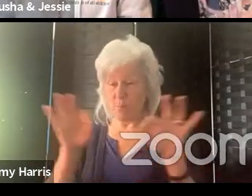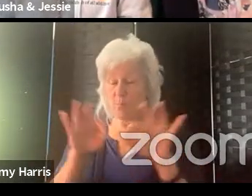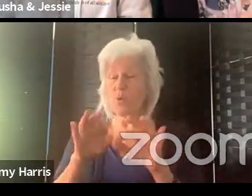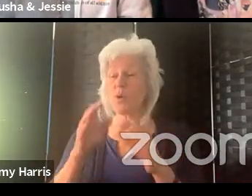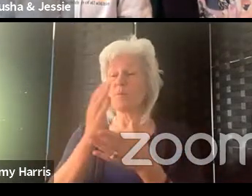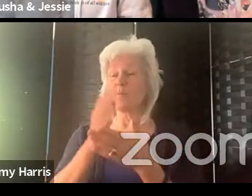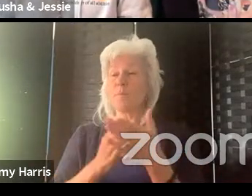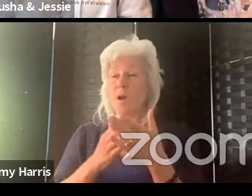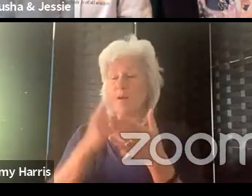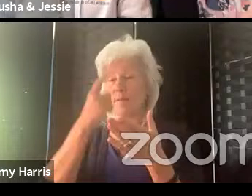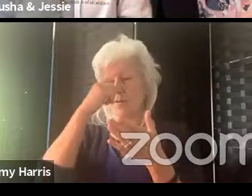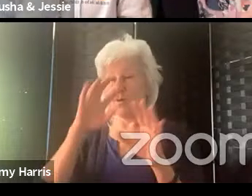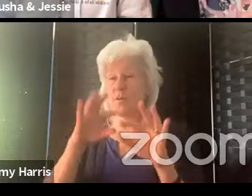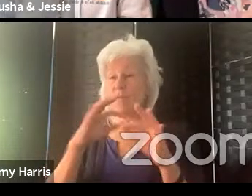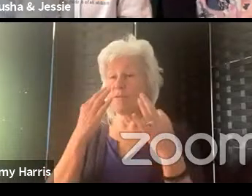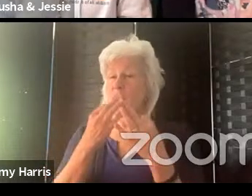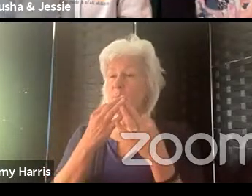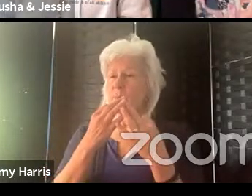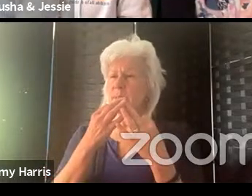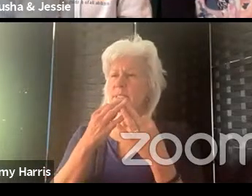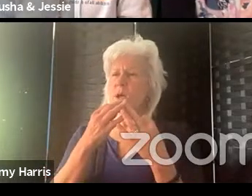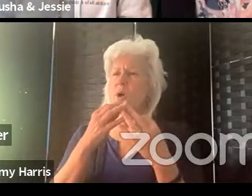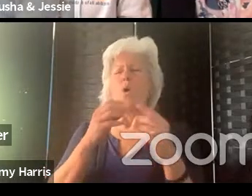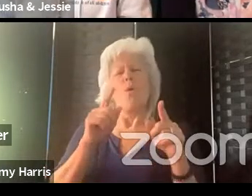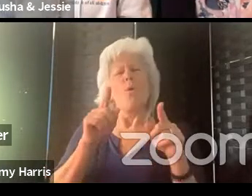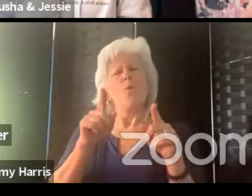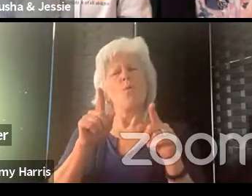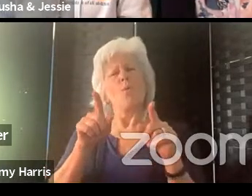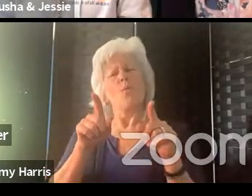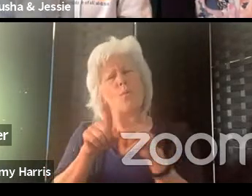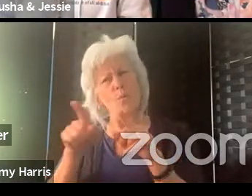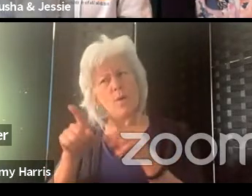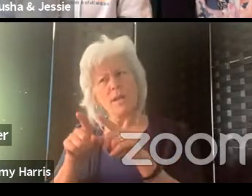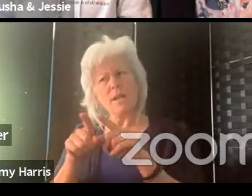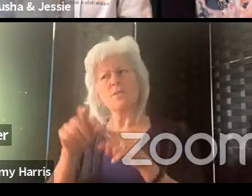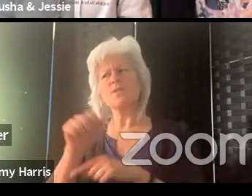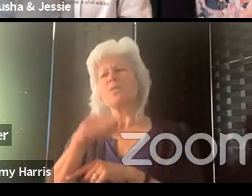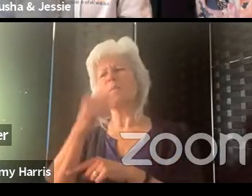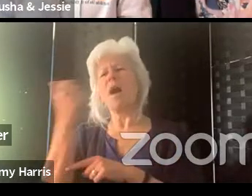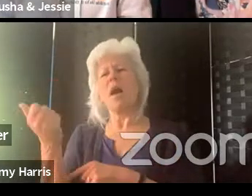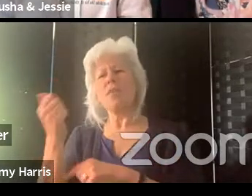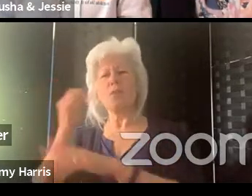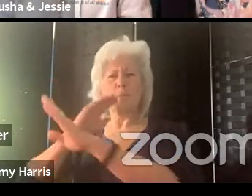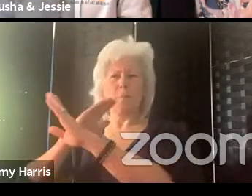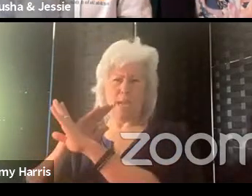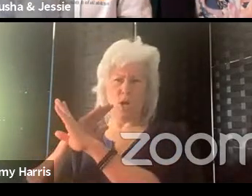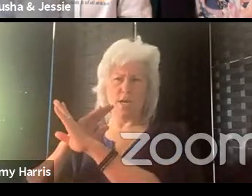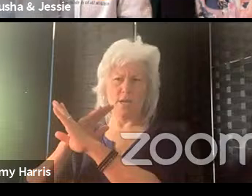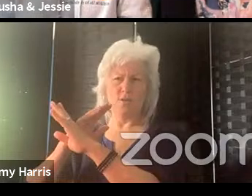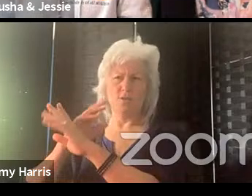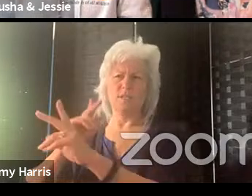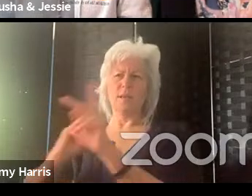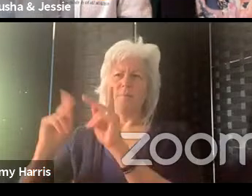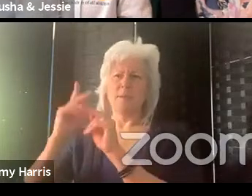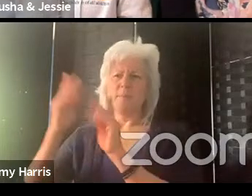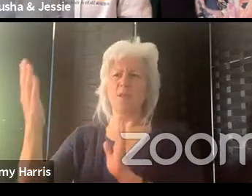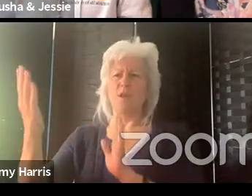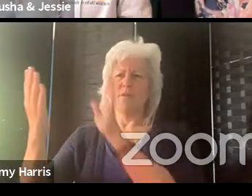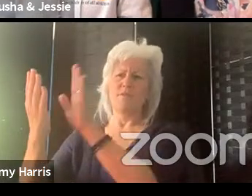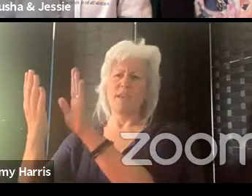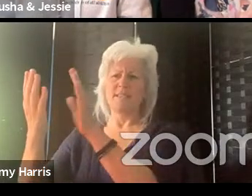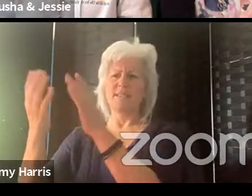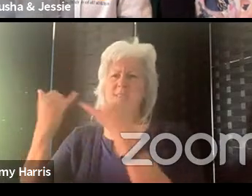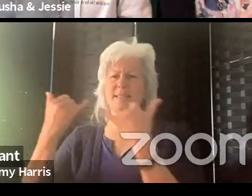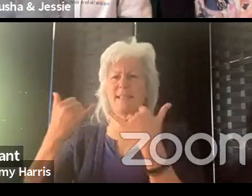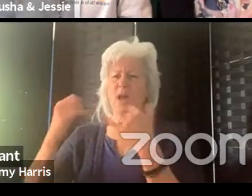for families to have, I'm curious what you think are some additional barriers that people are facing still currently in our